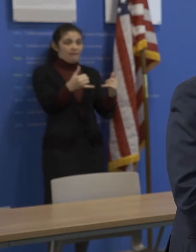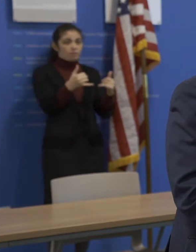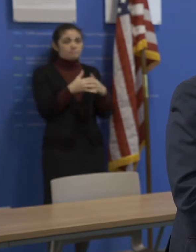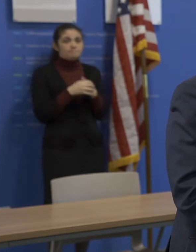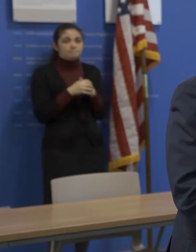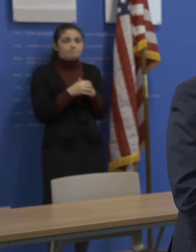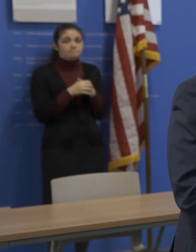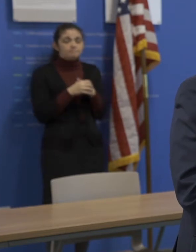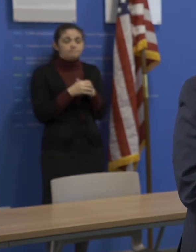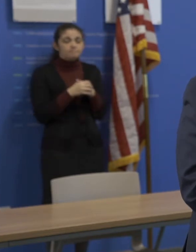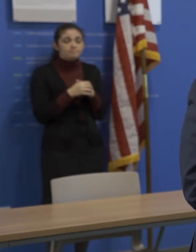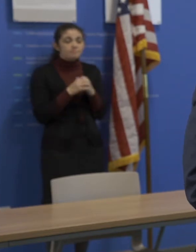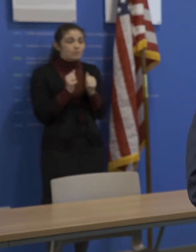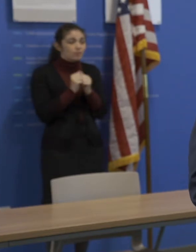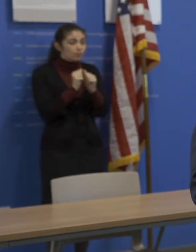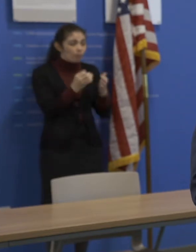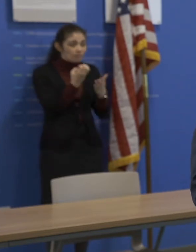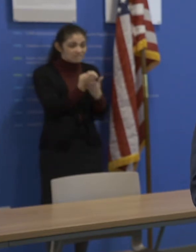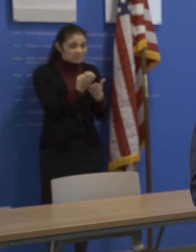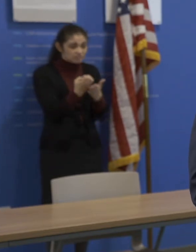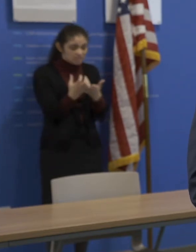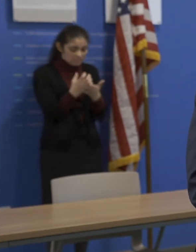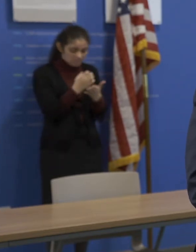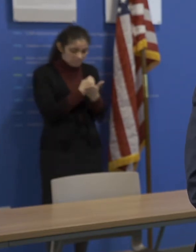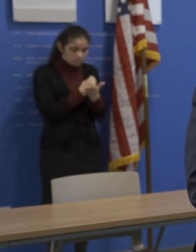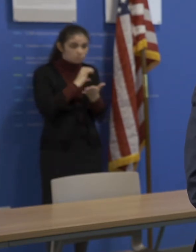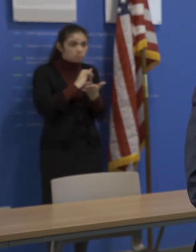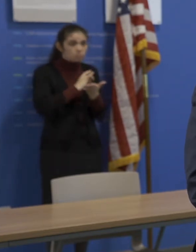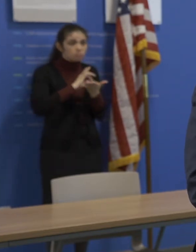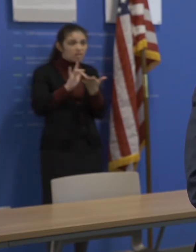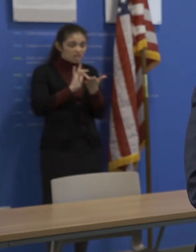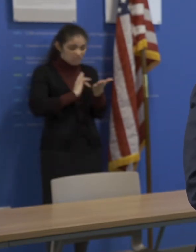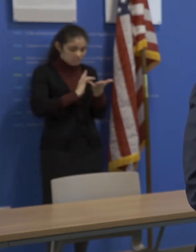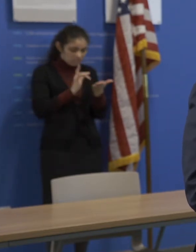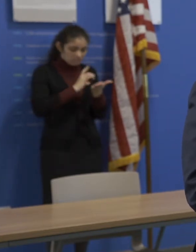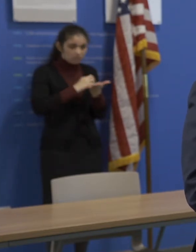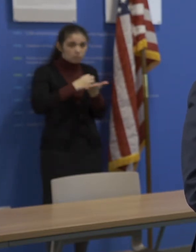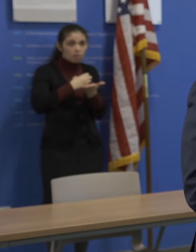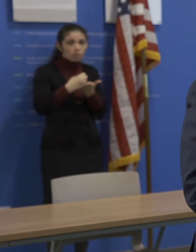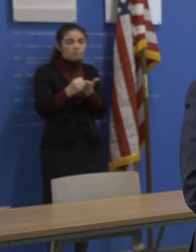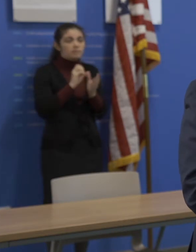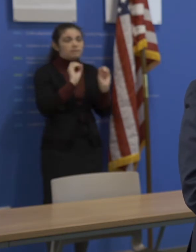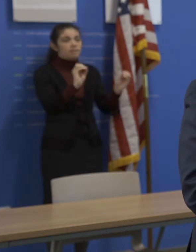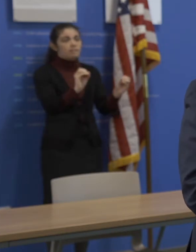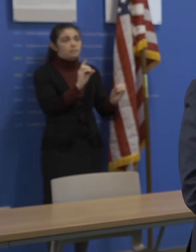this, with no income coming in, I'm terribly worried.